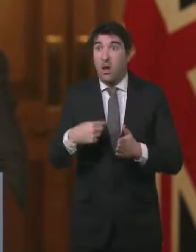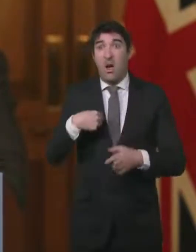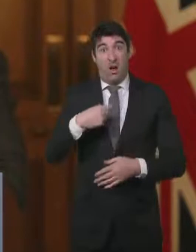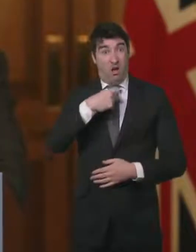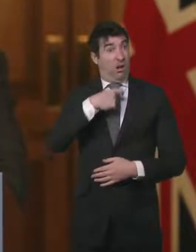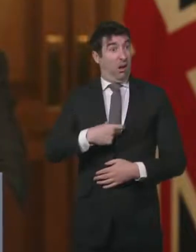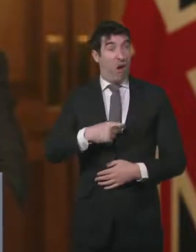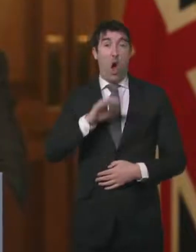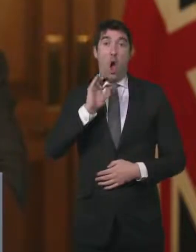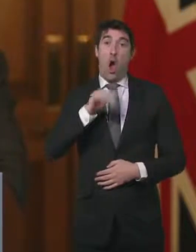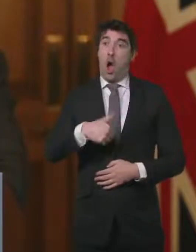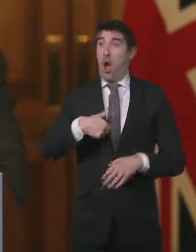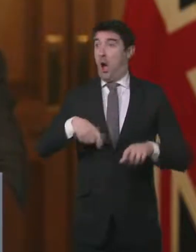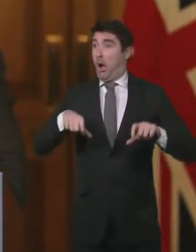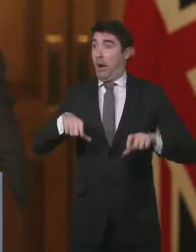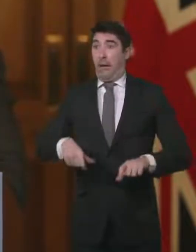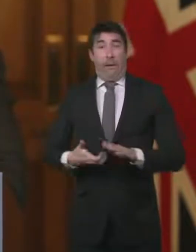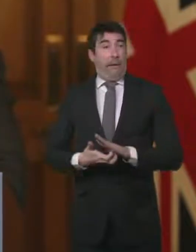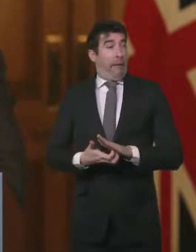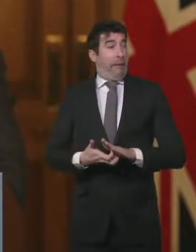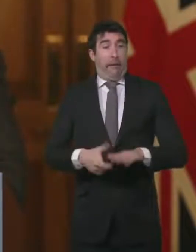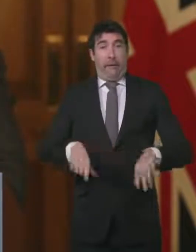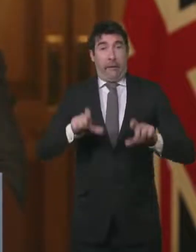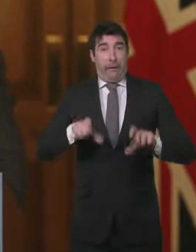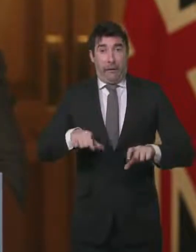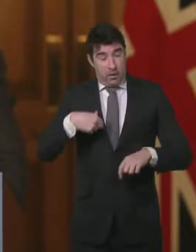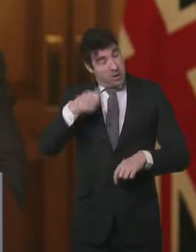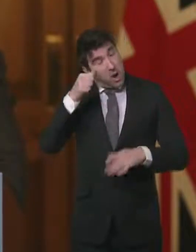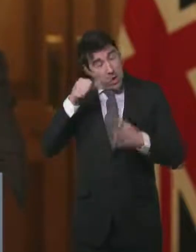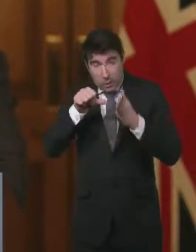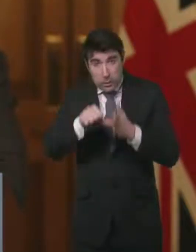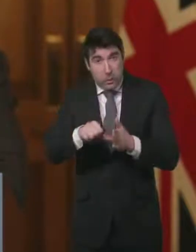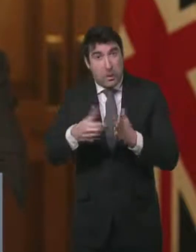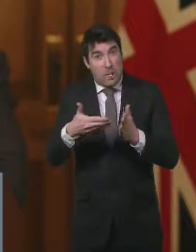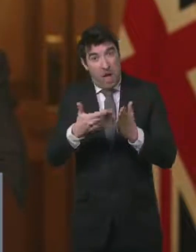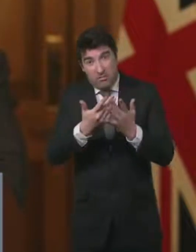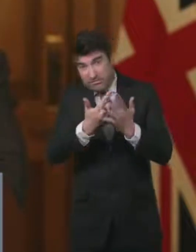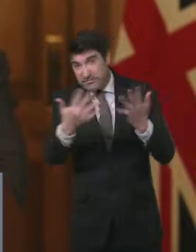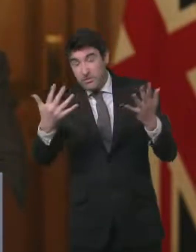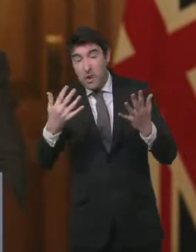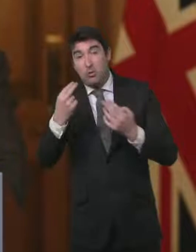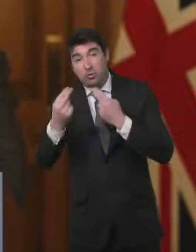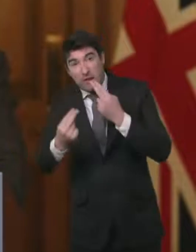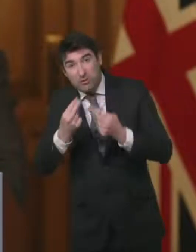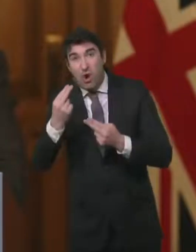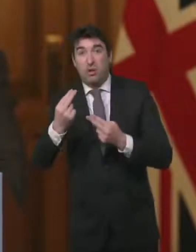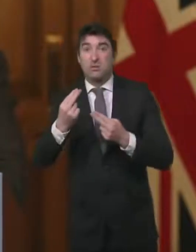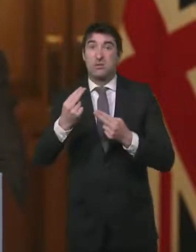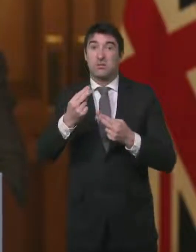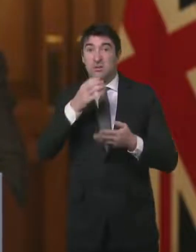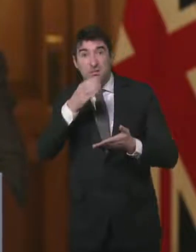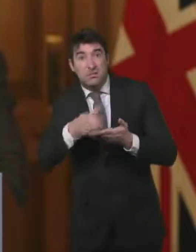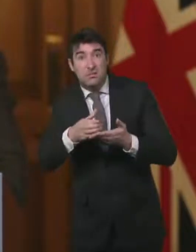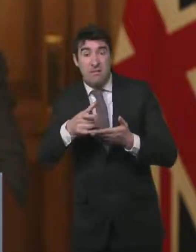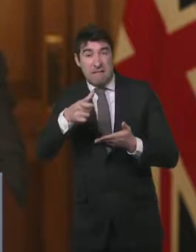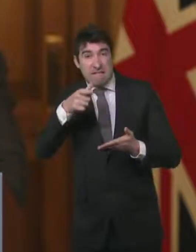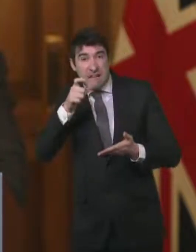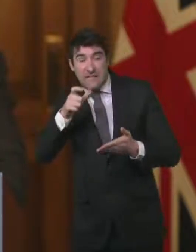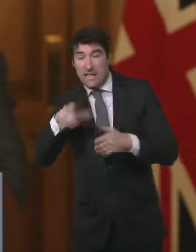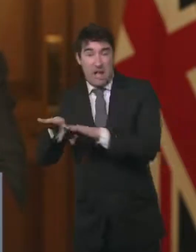and that's why, of course, Rishi Sunak, the Chancellor, extended furlough right the way through